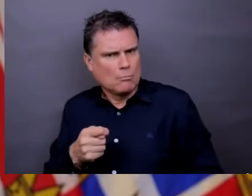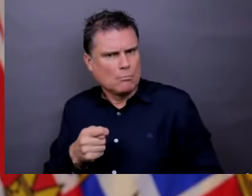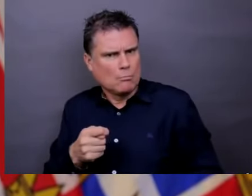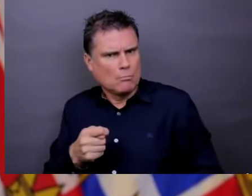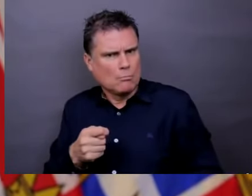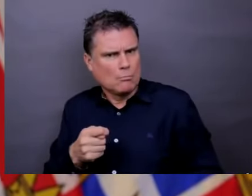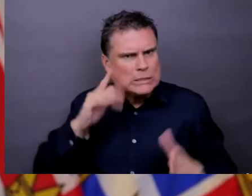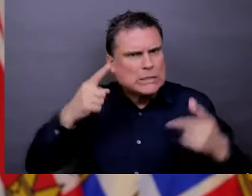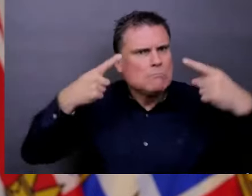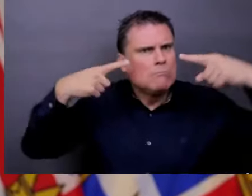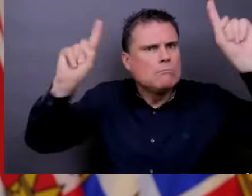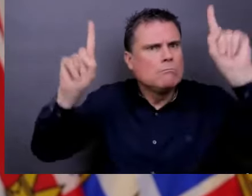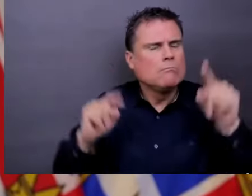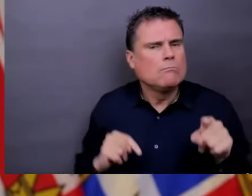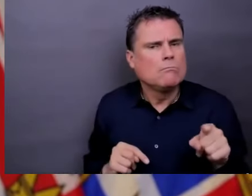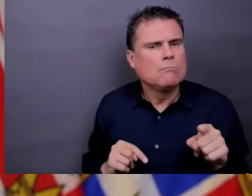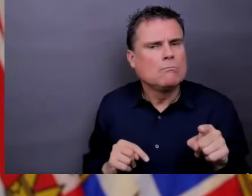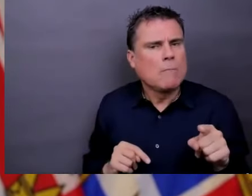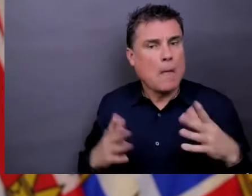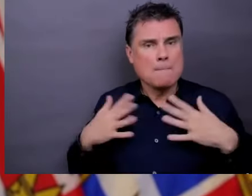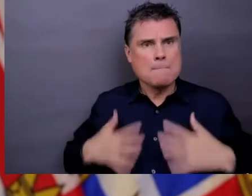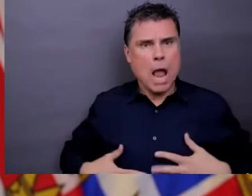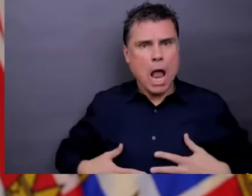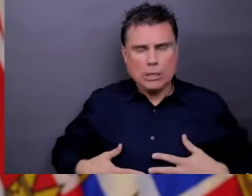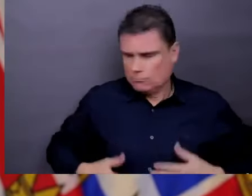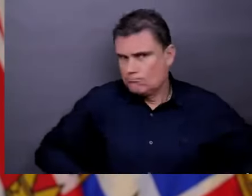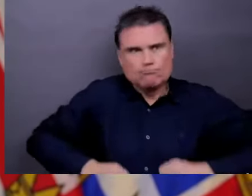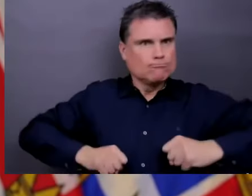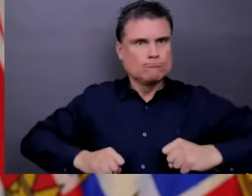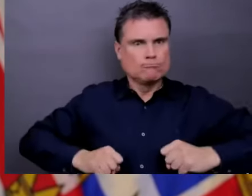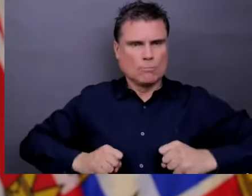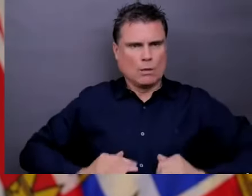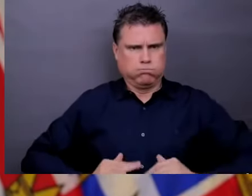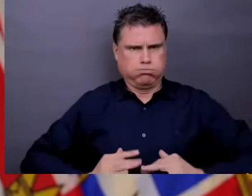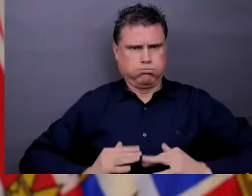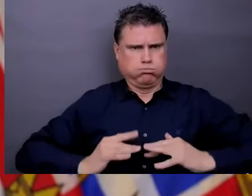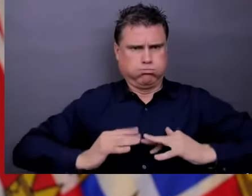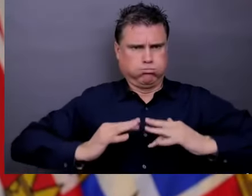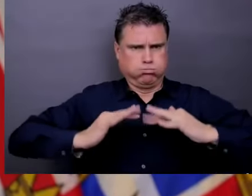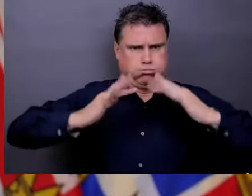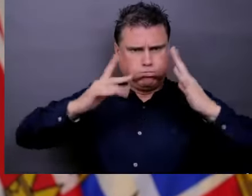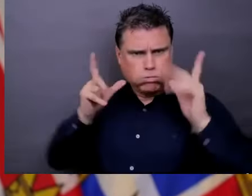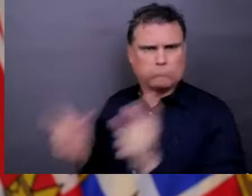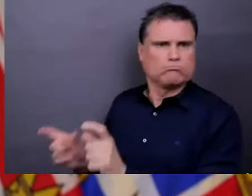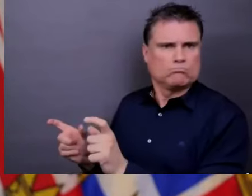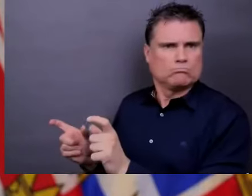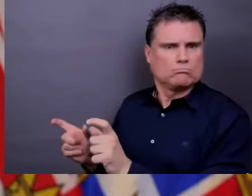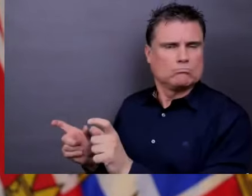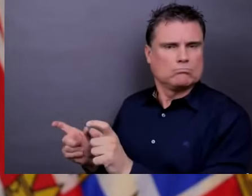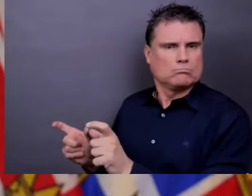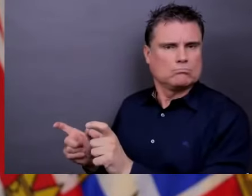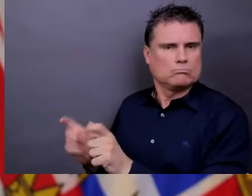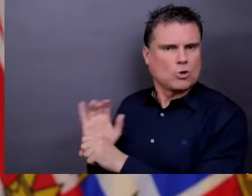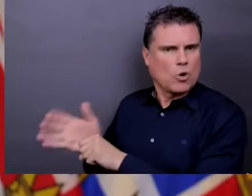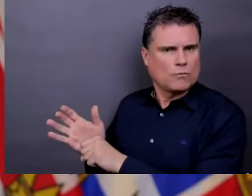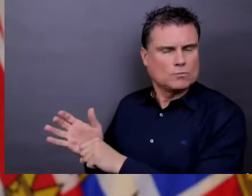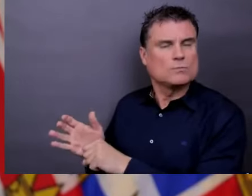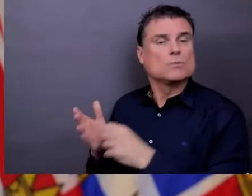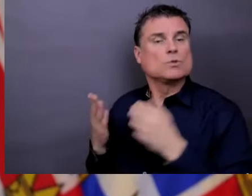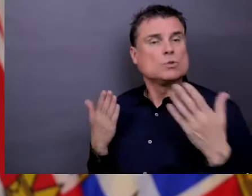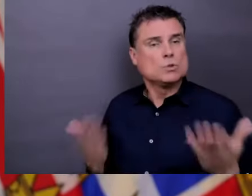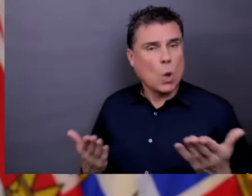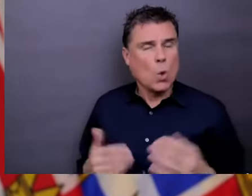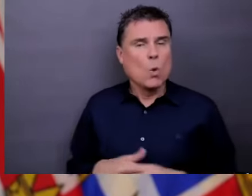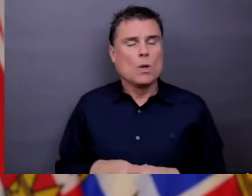we understand why, and we give more opportunities for people to receive the vaccine and receive the information they need